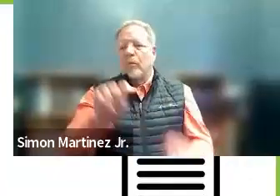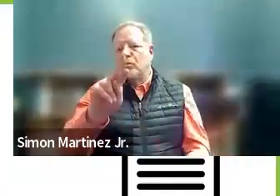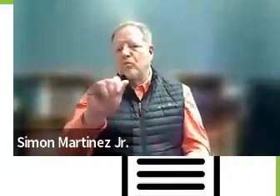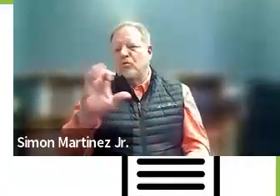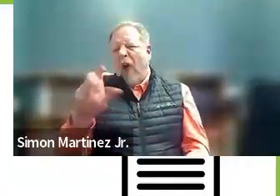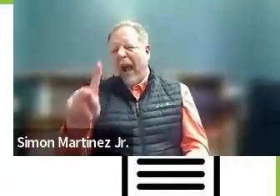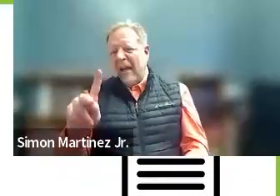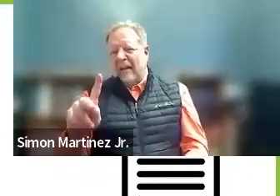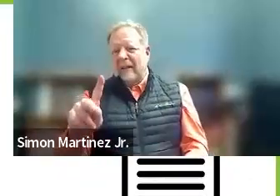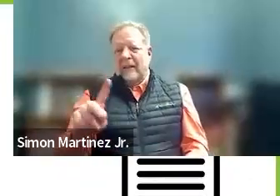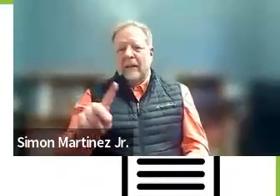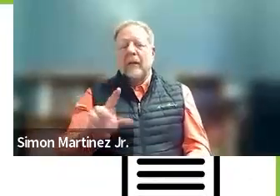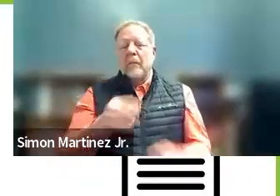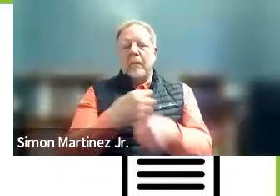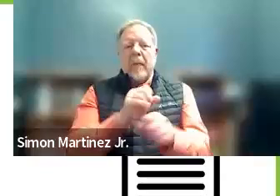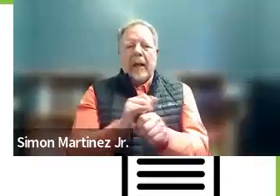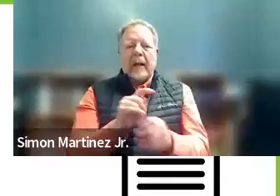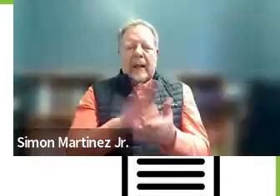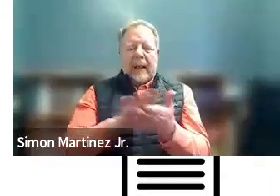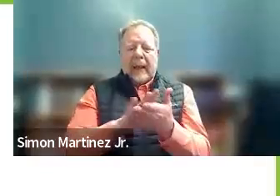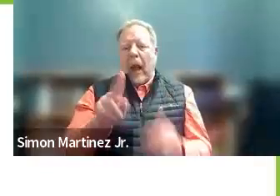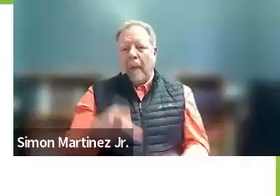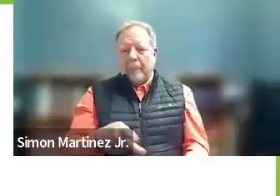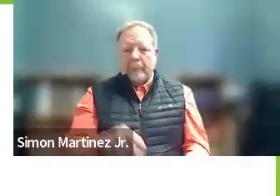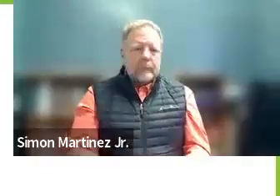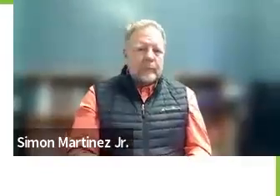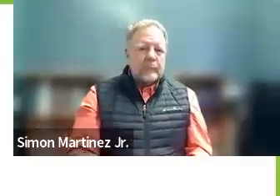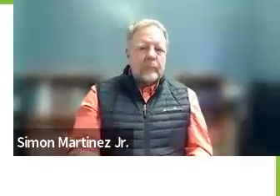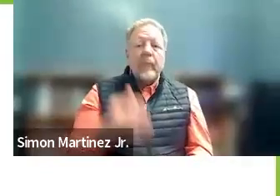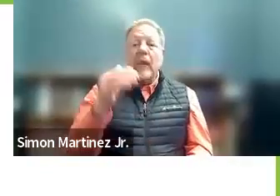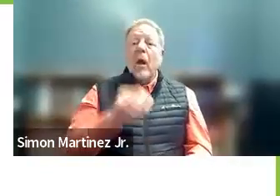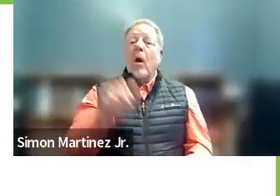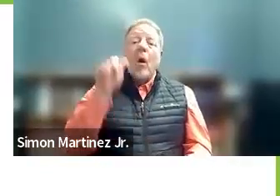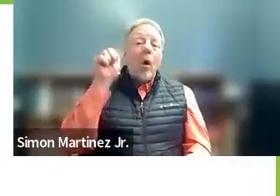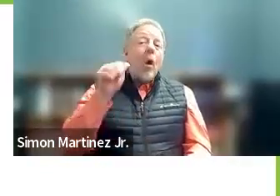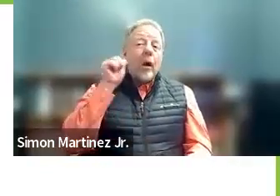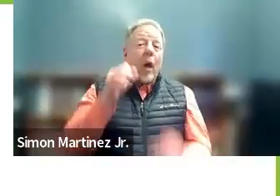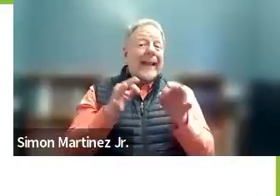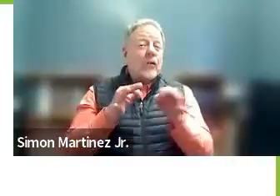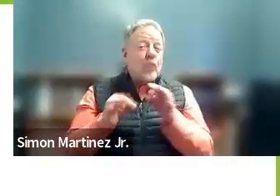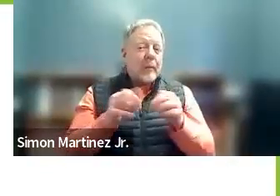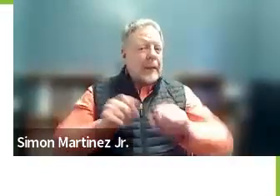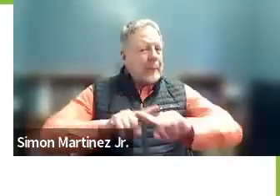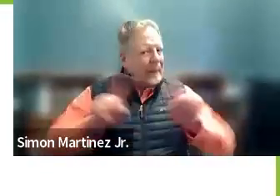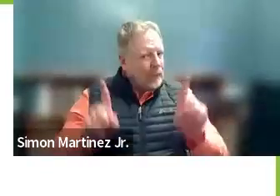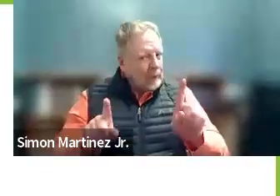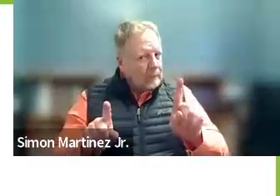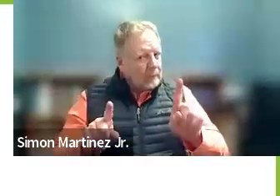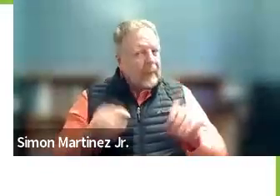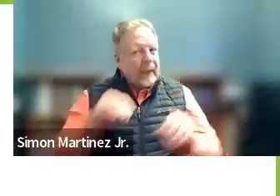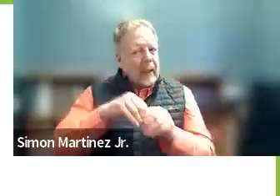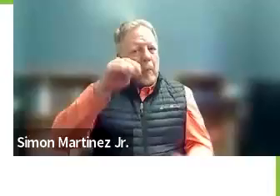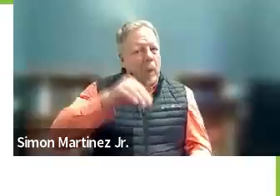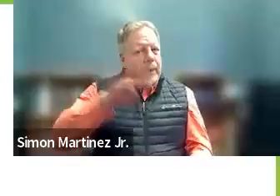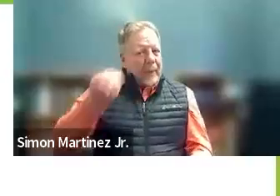then you clean it up. Audio description is different, but also in multimedia.